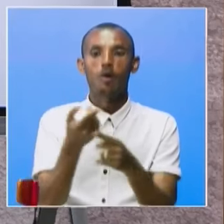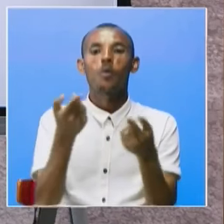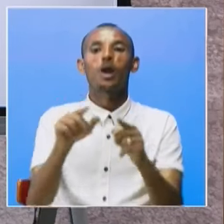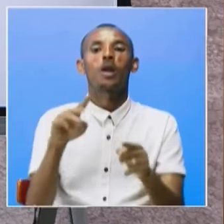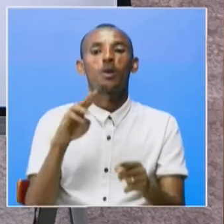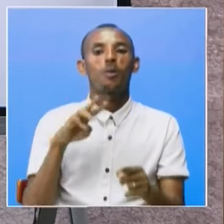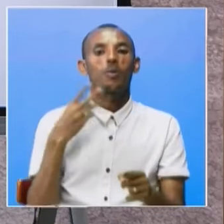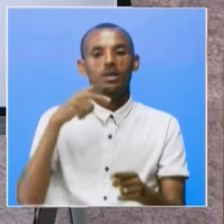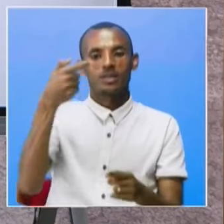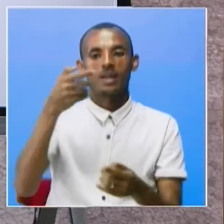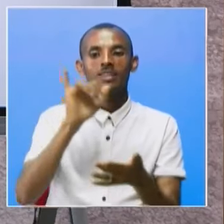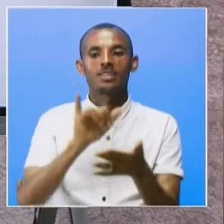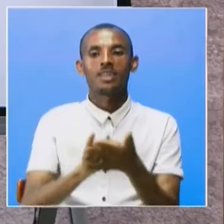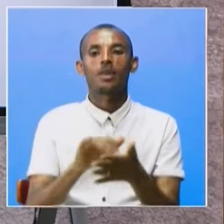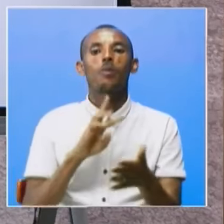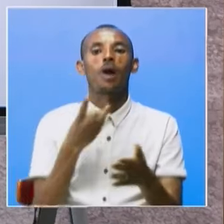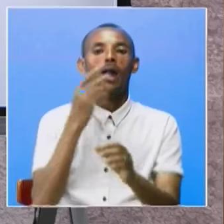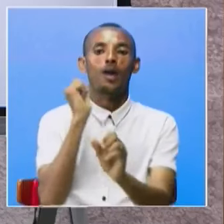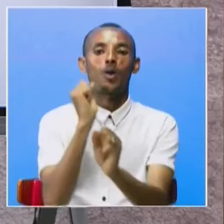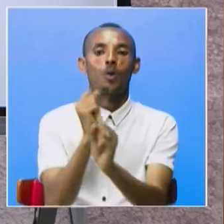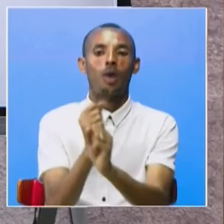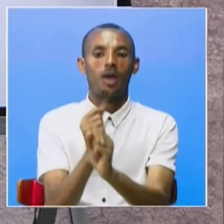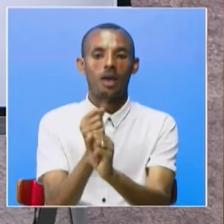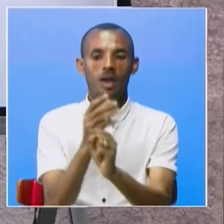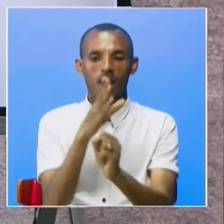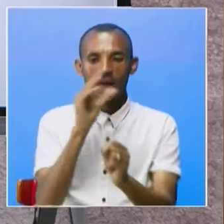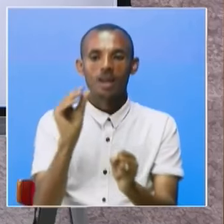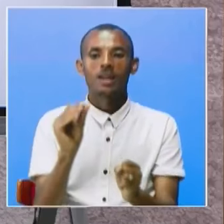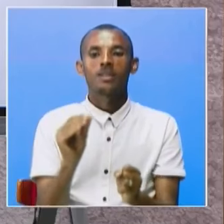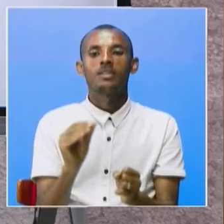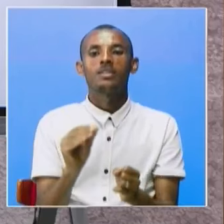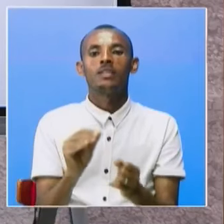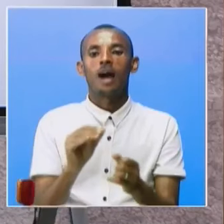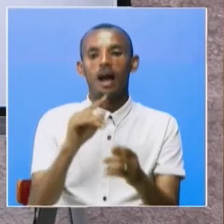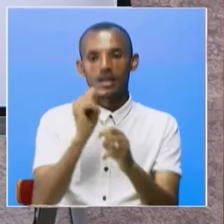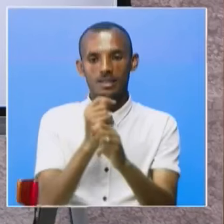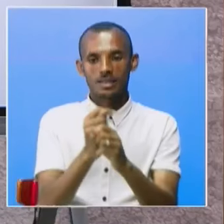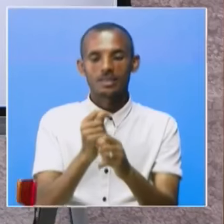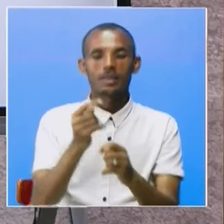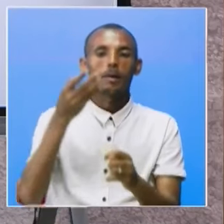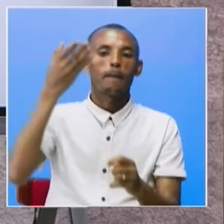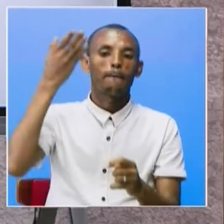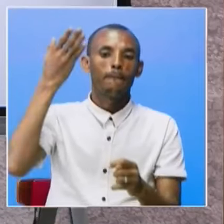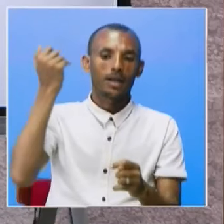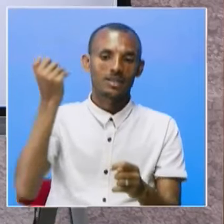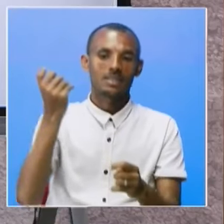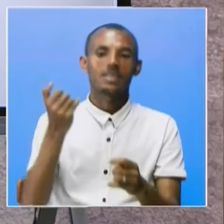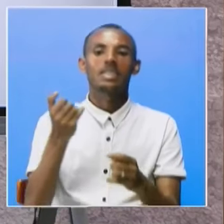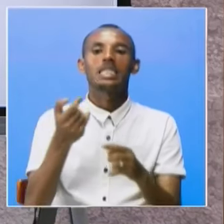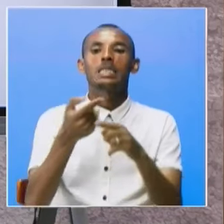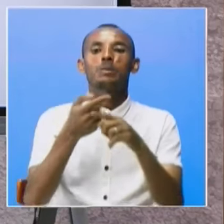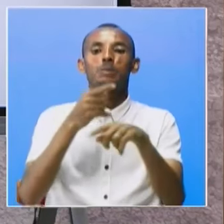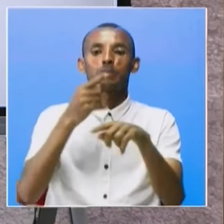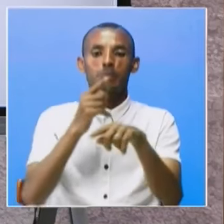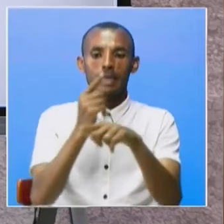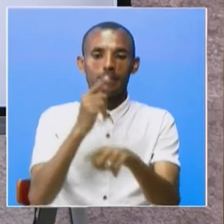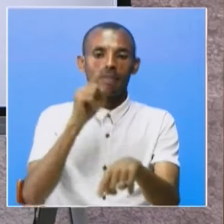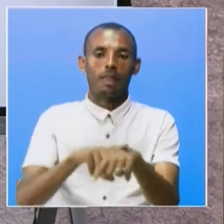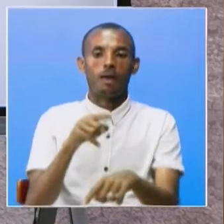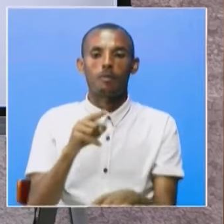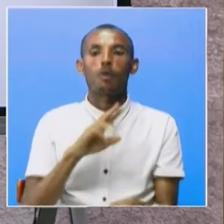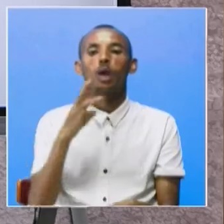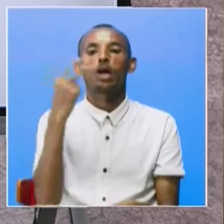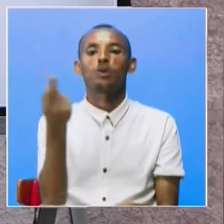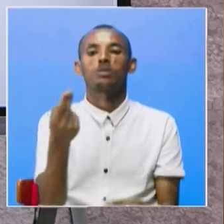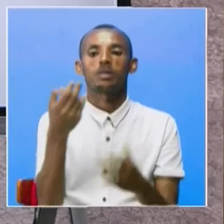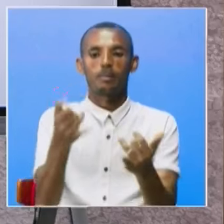that we are doing or we have done an action someday in the past without a specific time, we use what? We use the